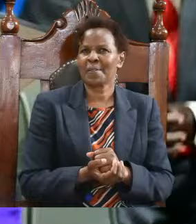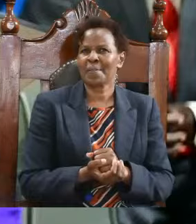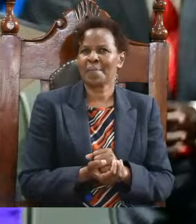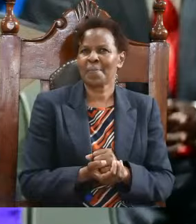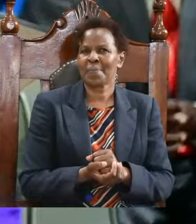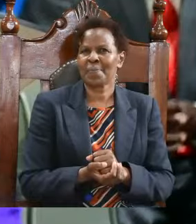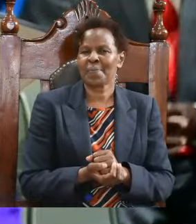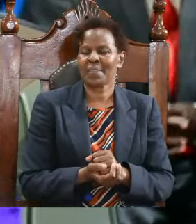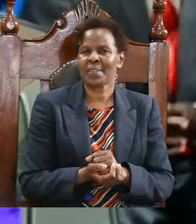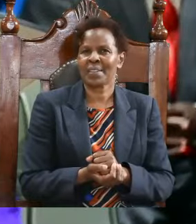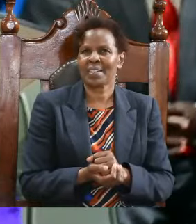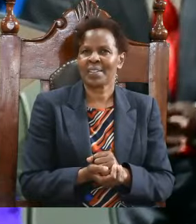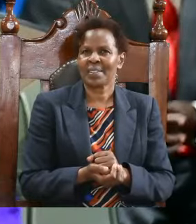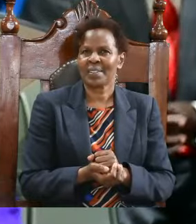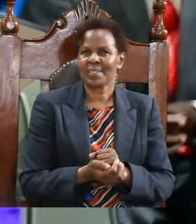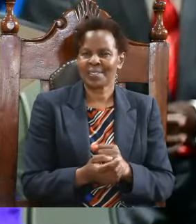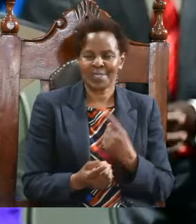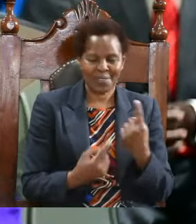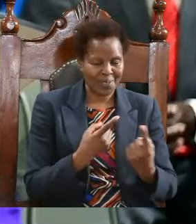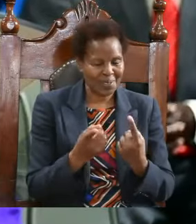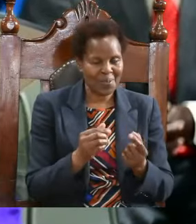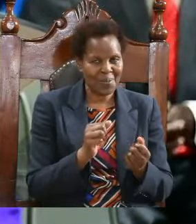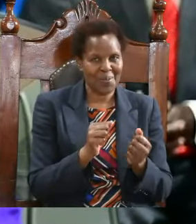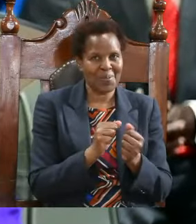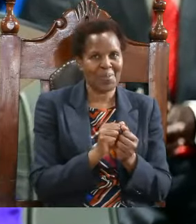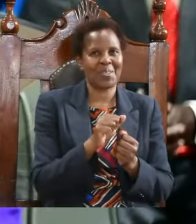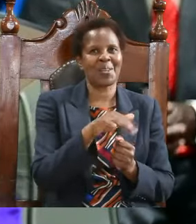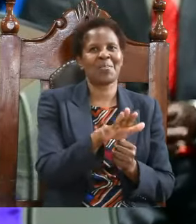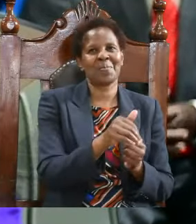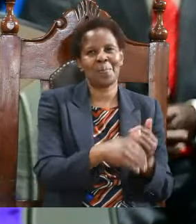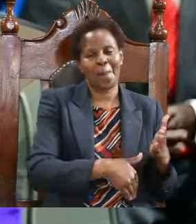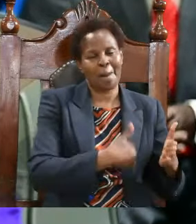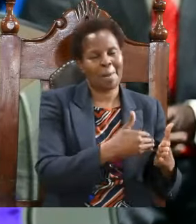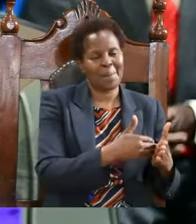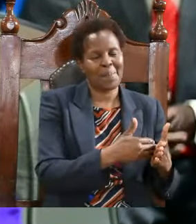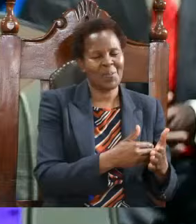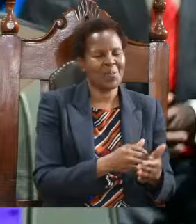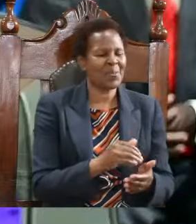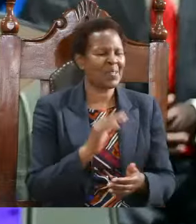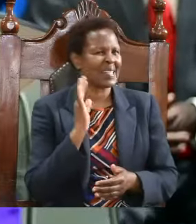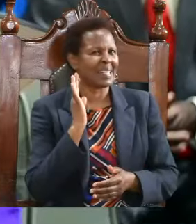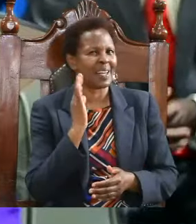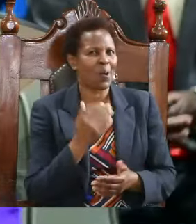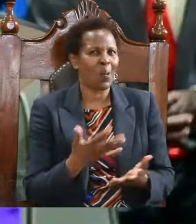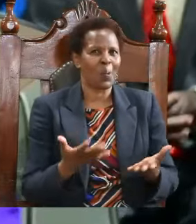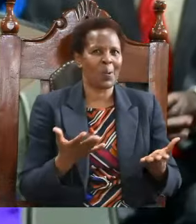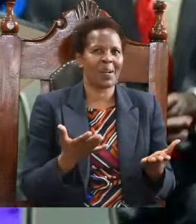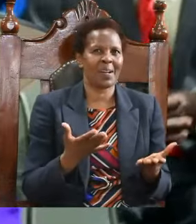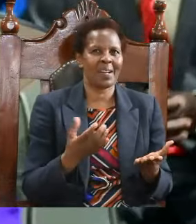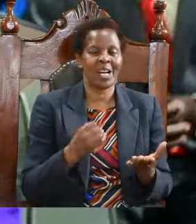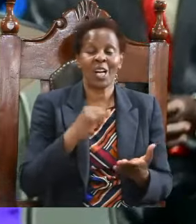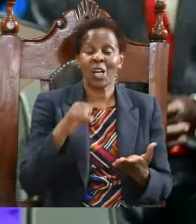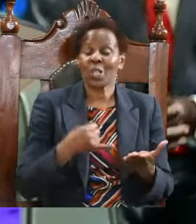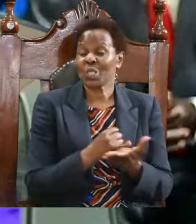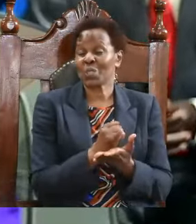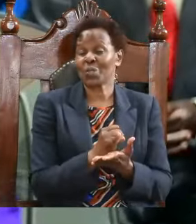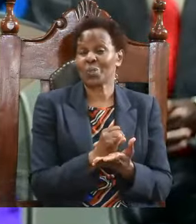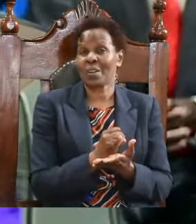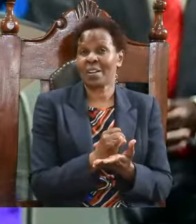Aye. Are you speaking to the neighbor? Hebu muulize, umesikia mahali? Ha, tumesoma mahali kama